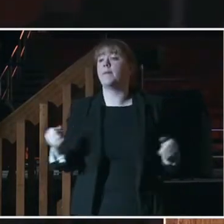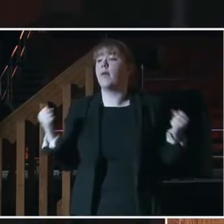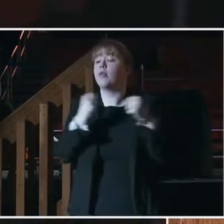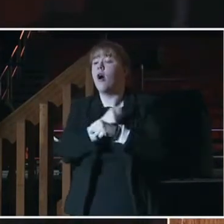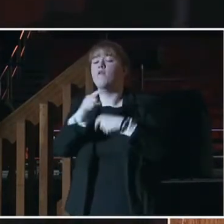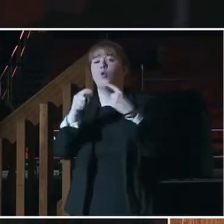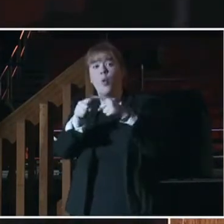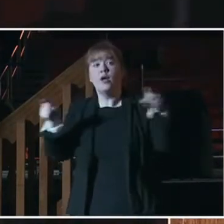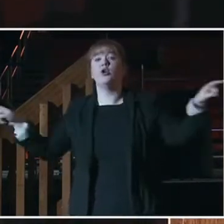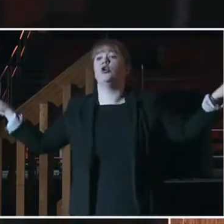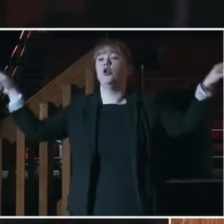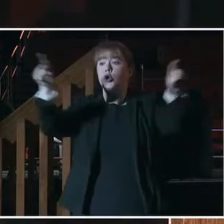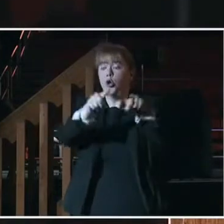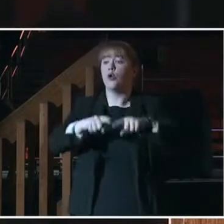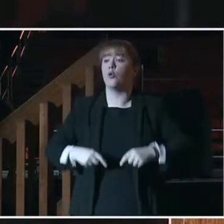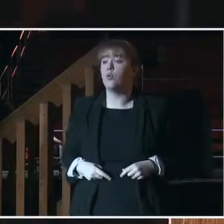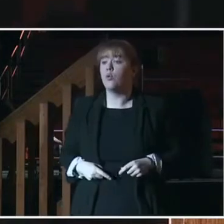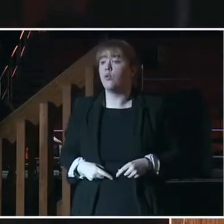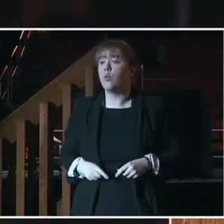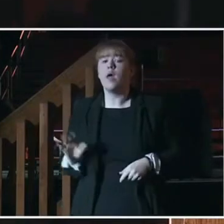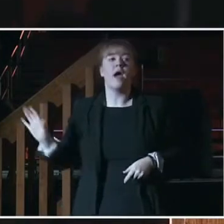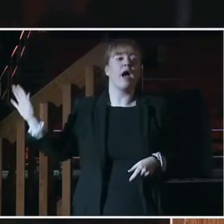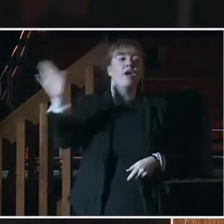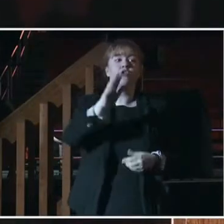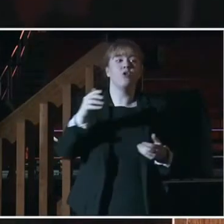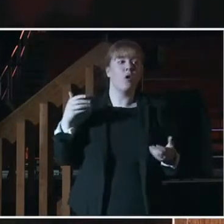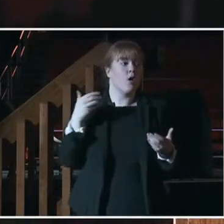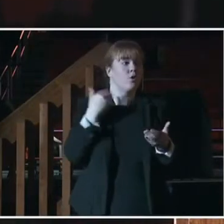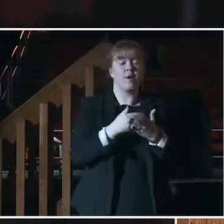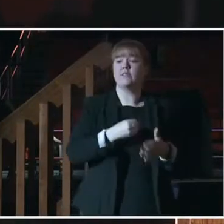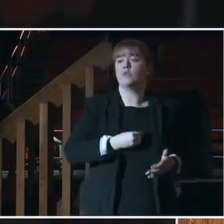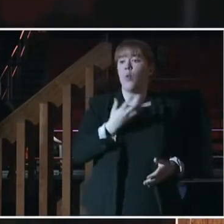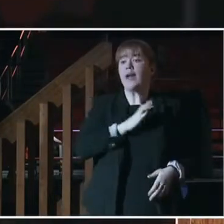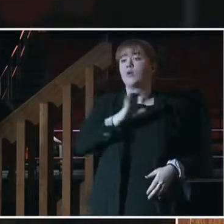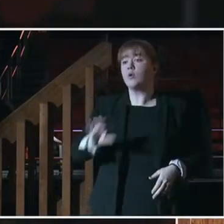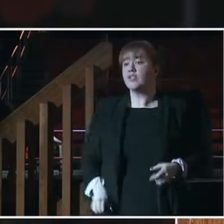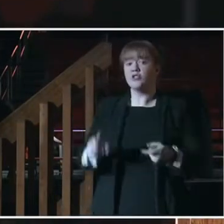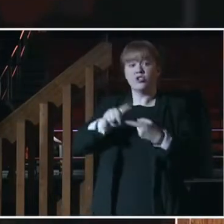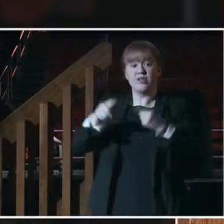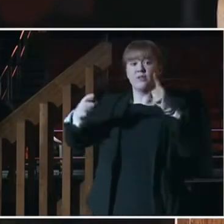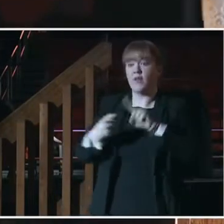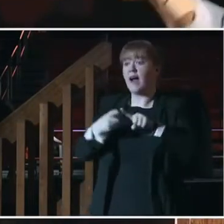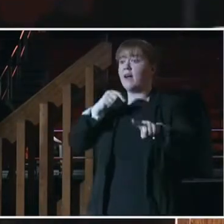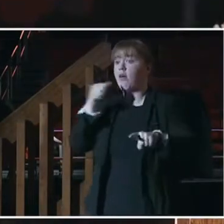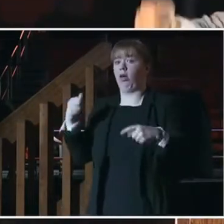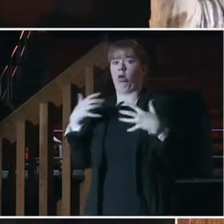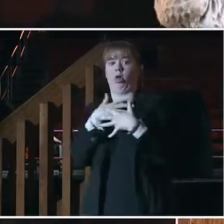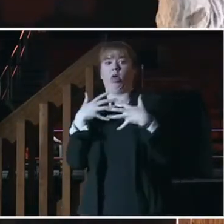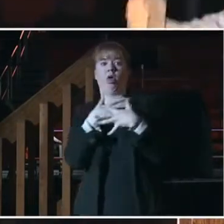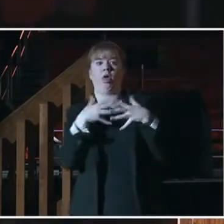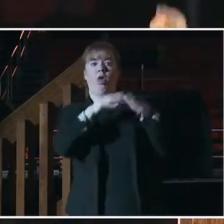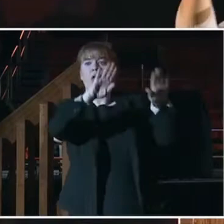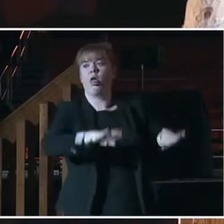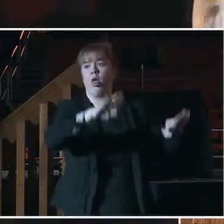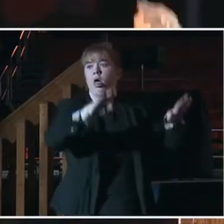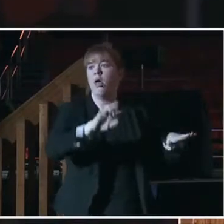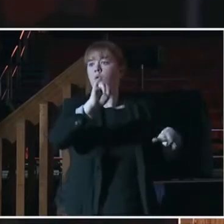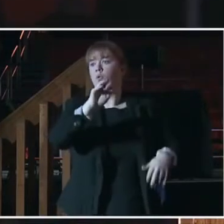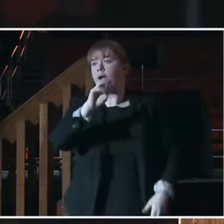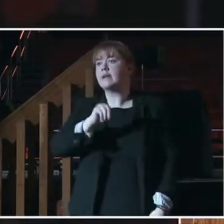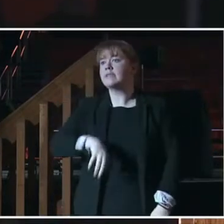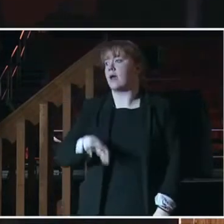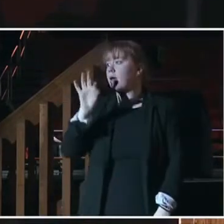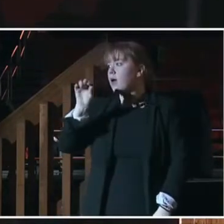you and your closest white evangelical friends aren't just cowering to fascism and racism and